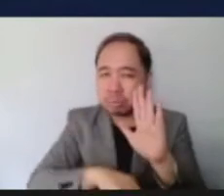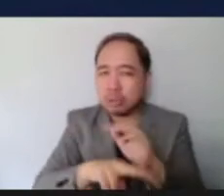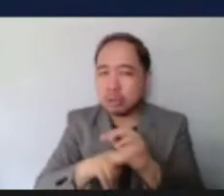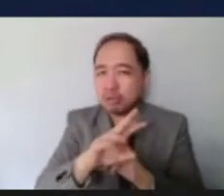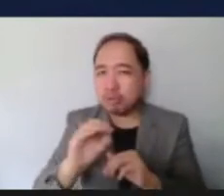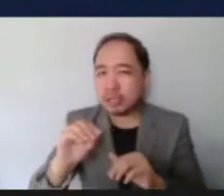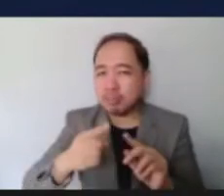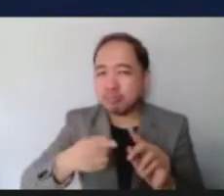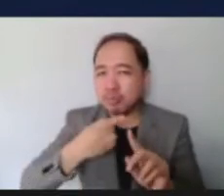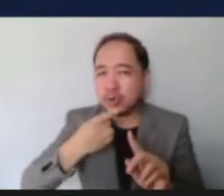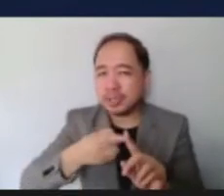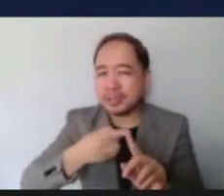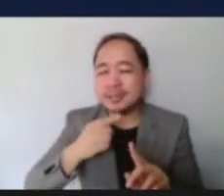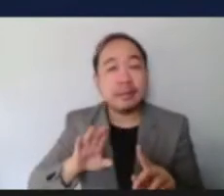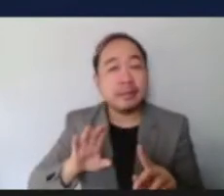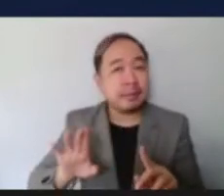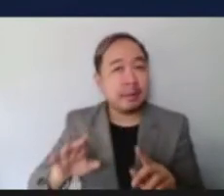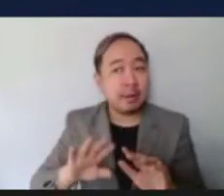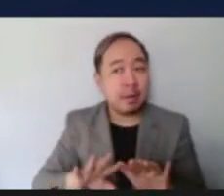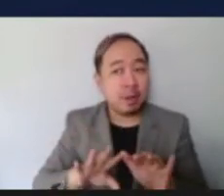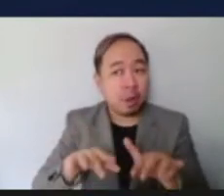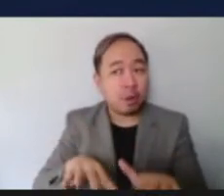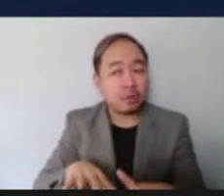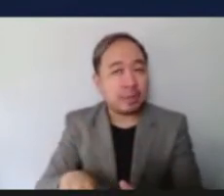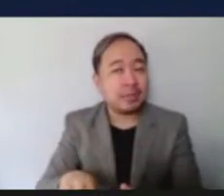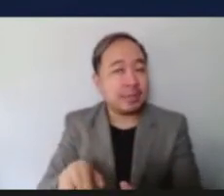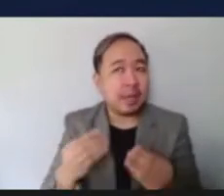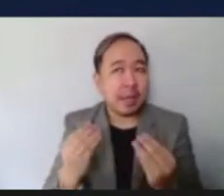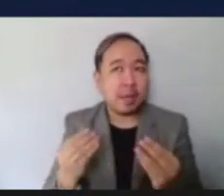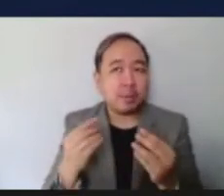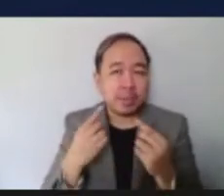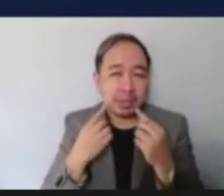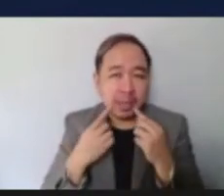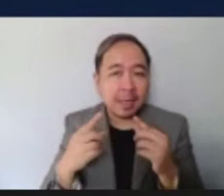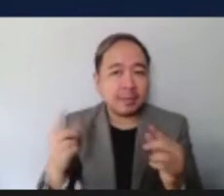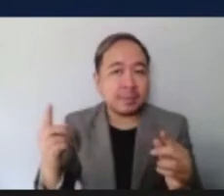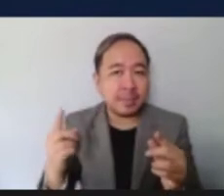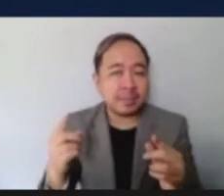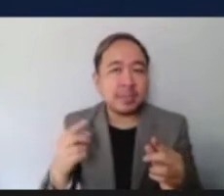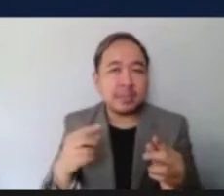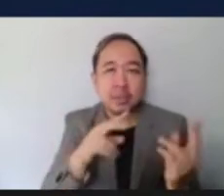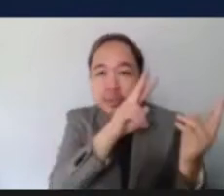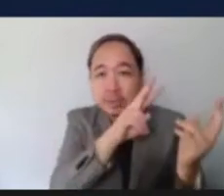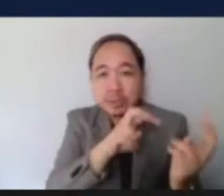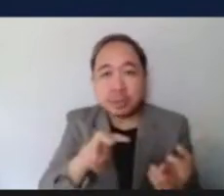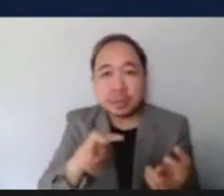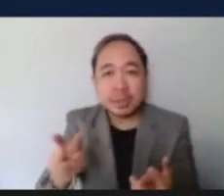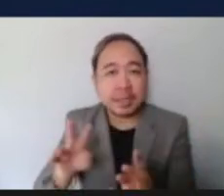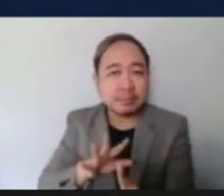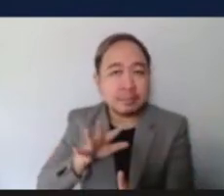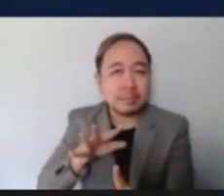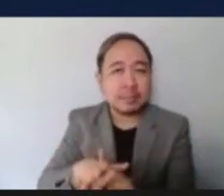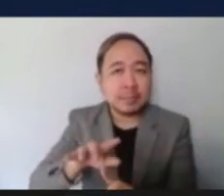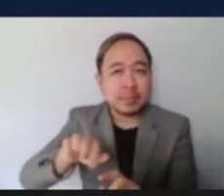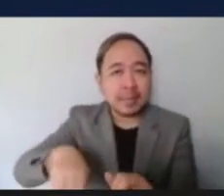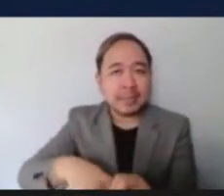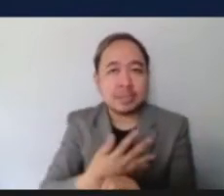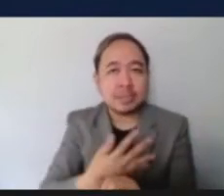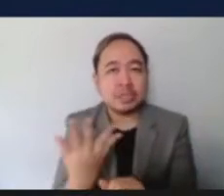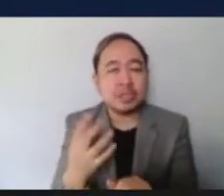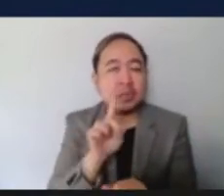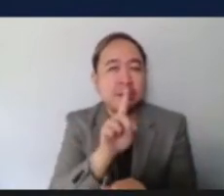from passes the importance of excellent within the implementation of std-14